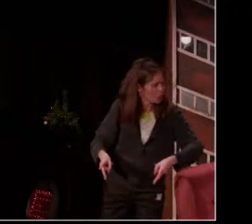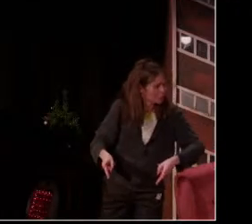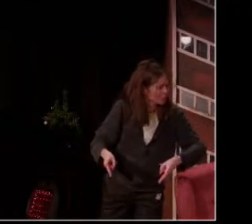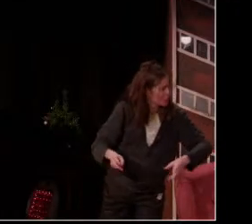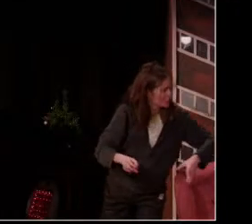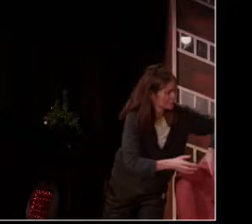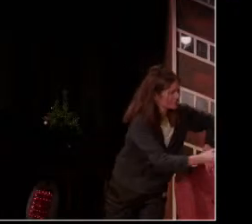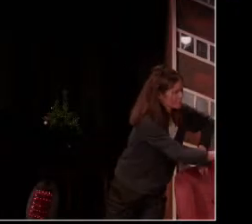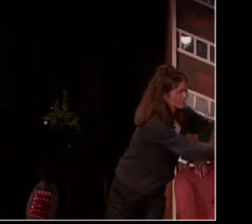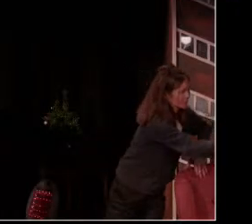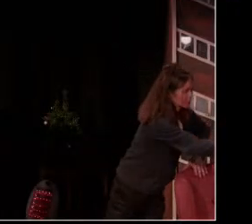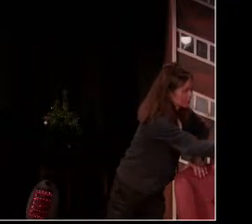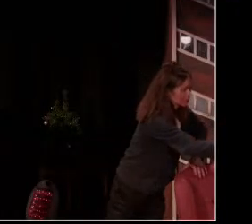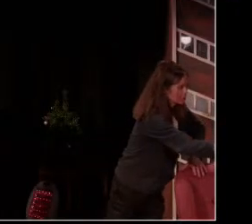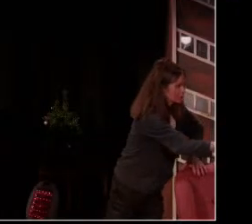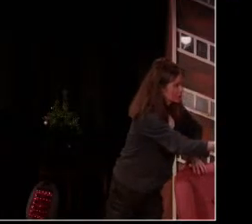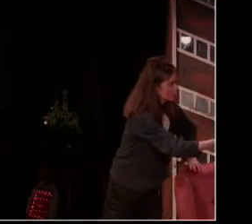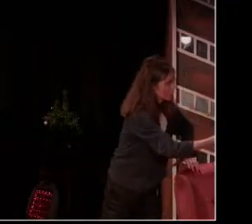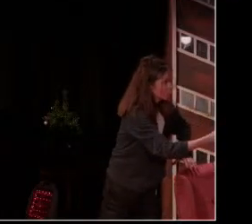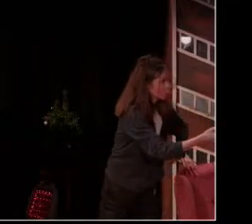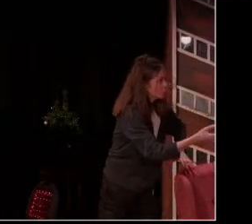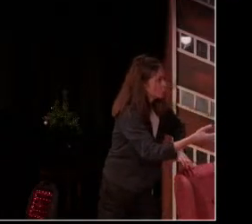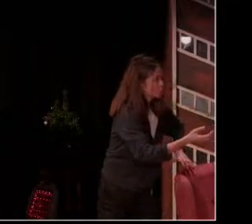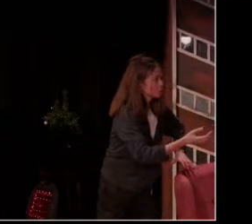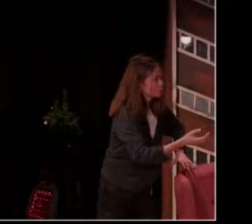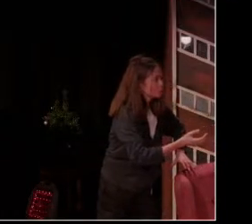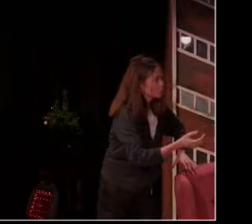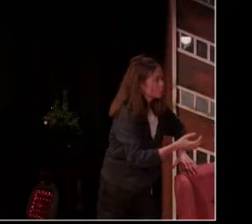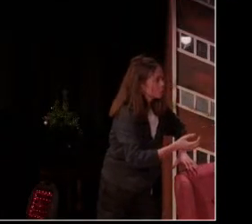Mama! Mama! I'm